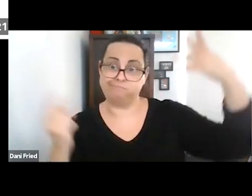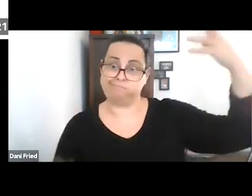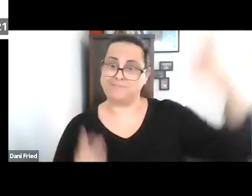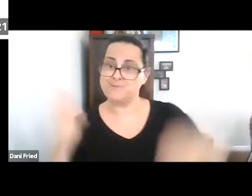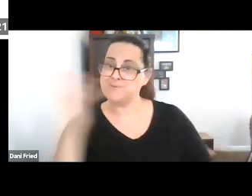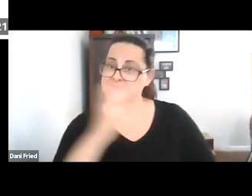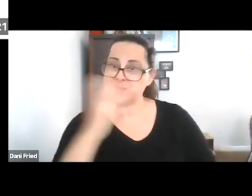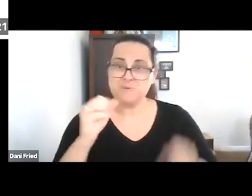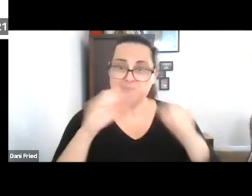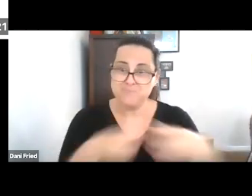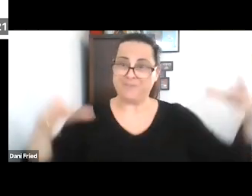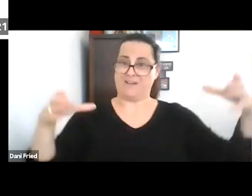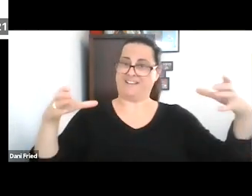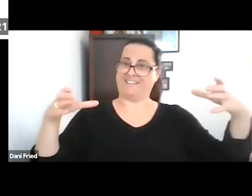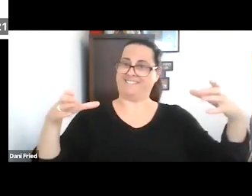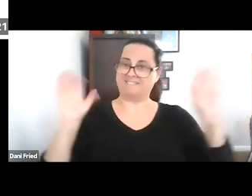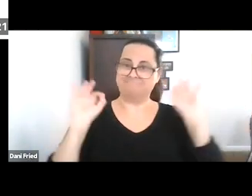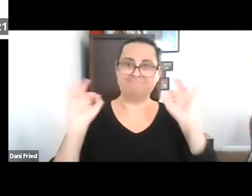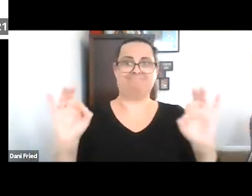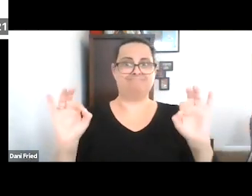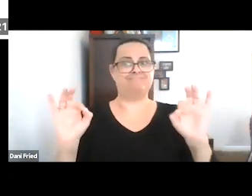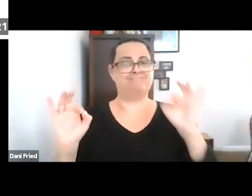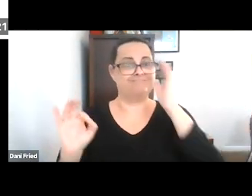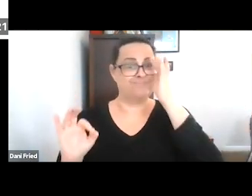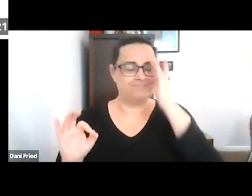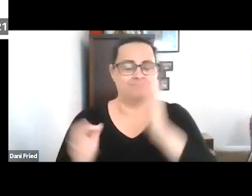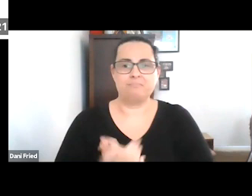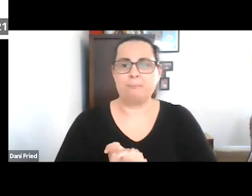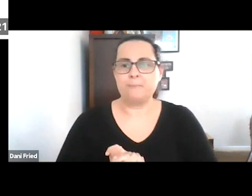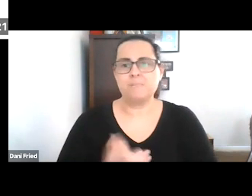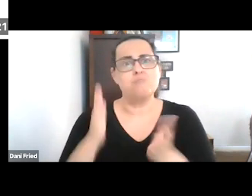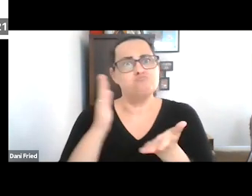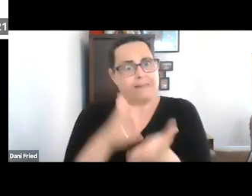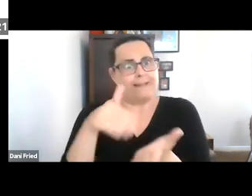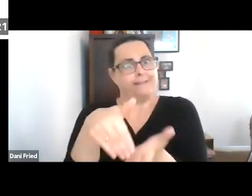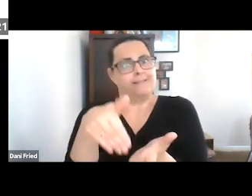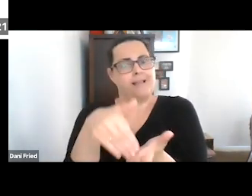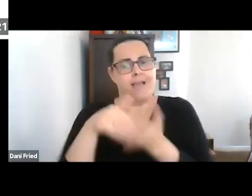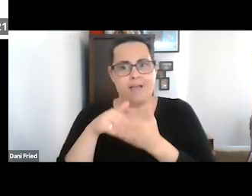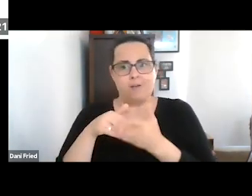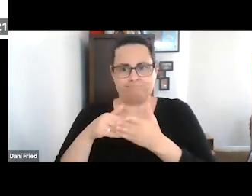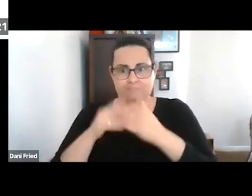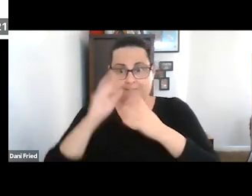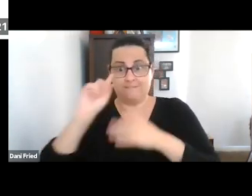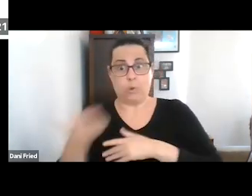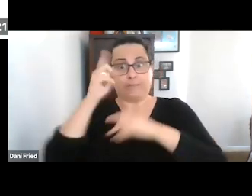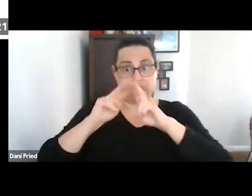has sprung out of this small study, which helped us to learn our, you